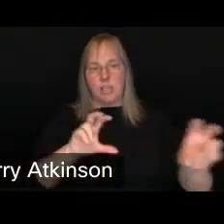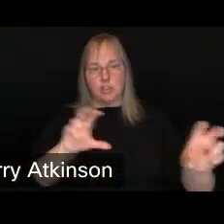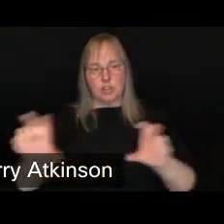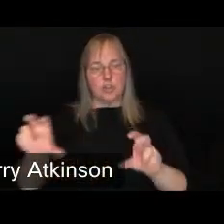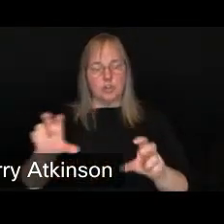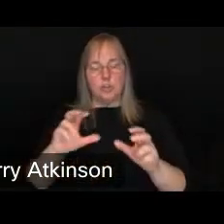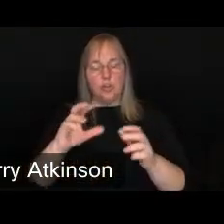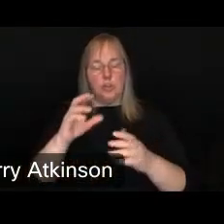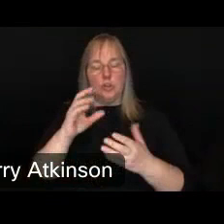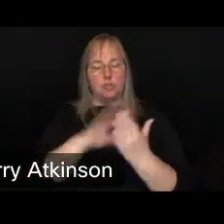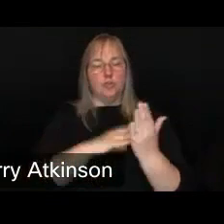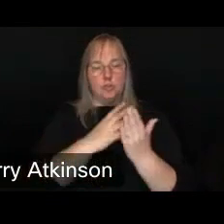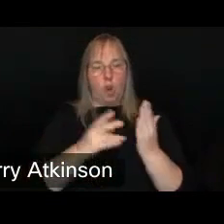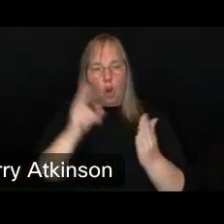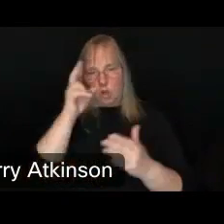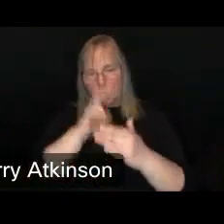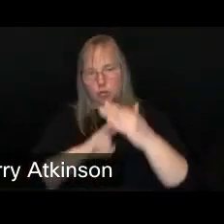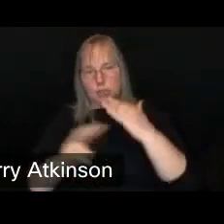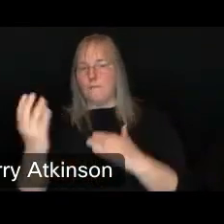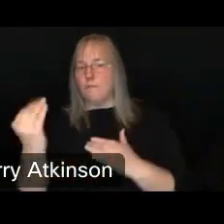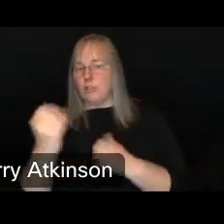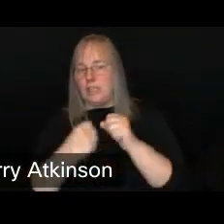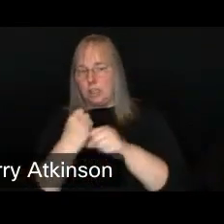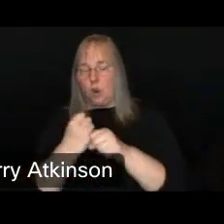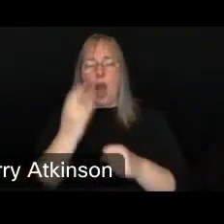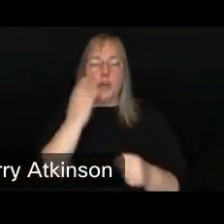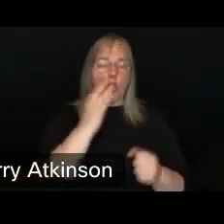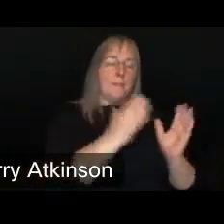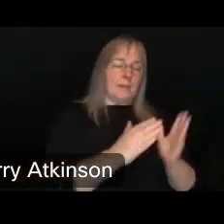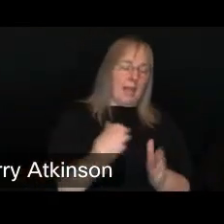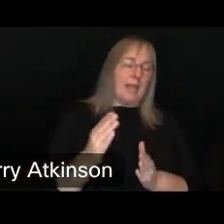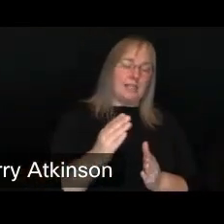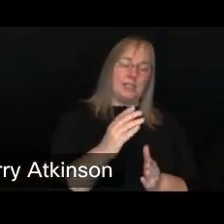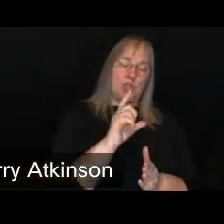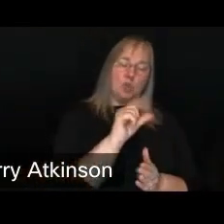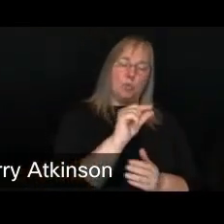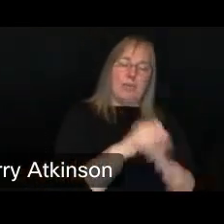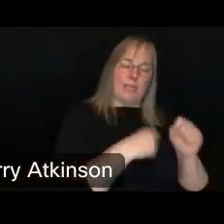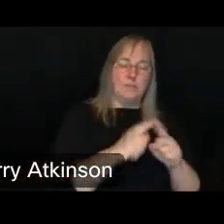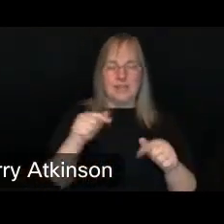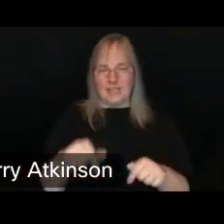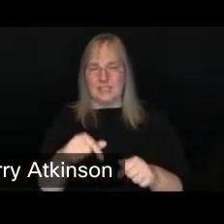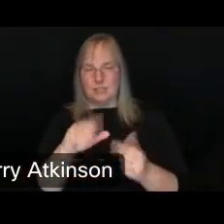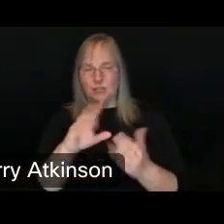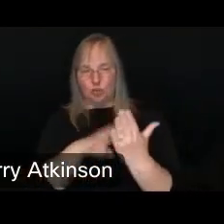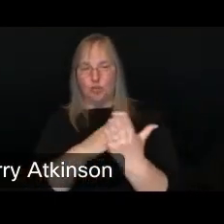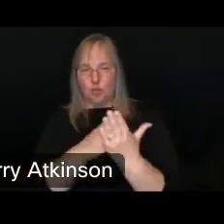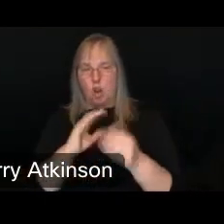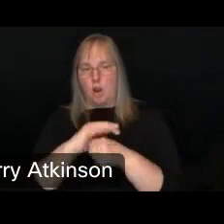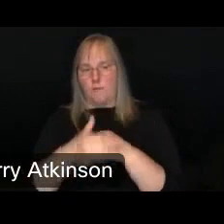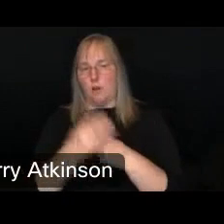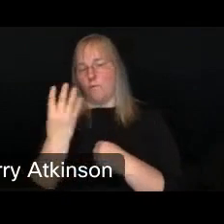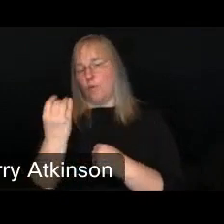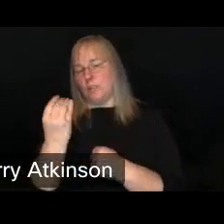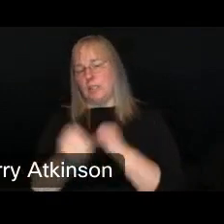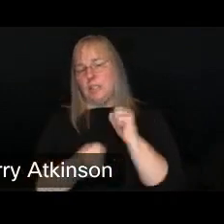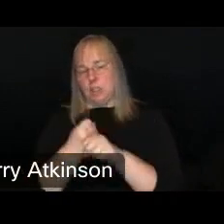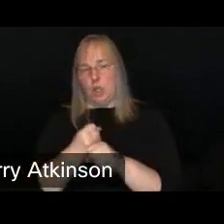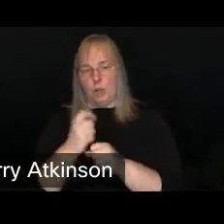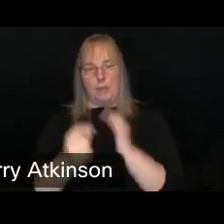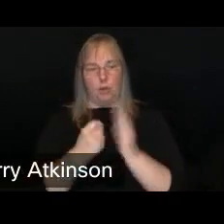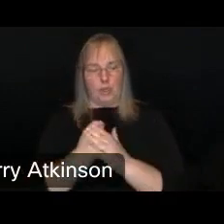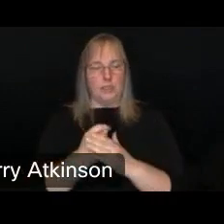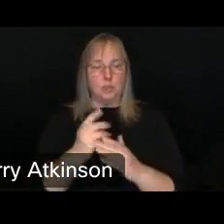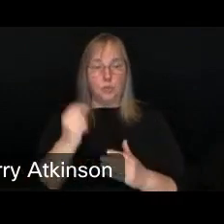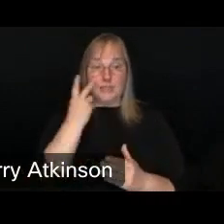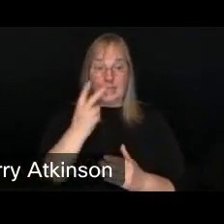know the plan looks out 20 years, but the allocation chart only covers this 14-year period. And you can see in the activity center